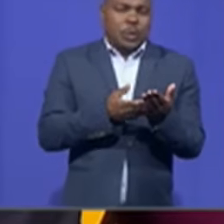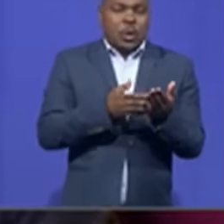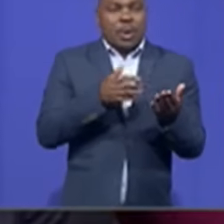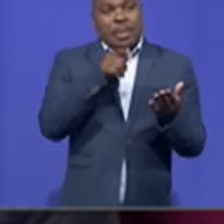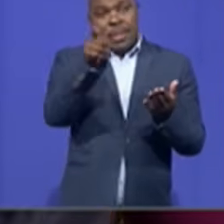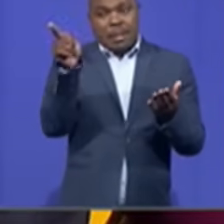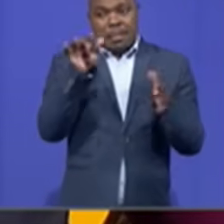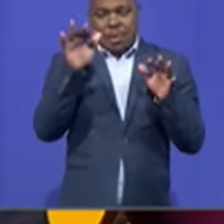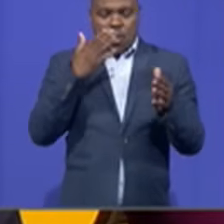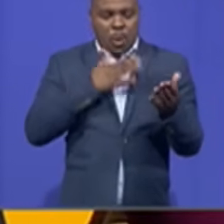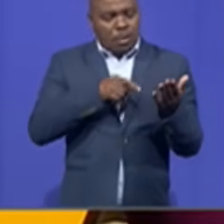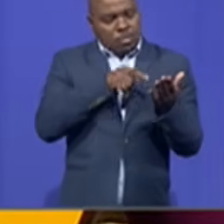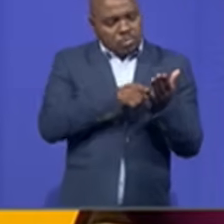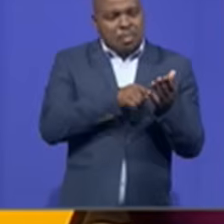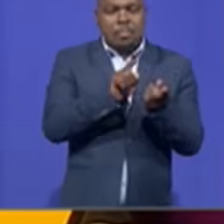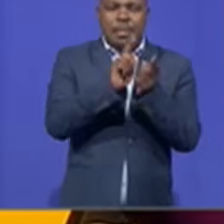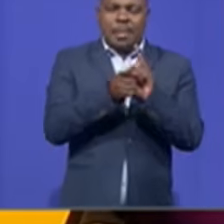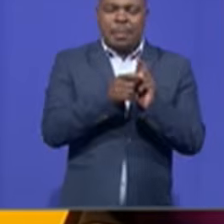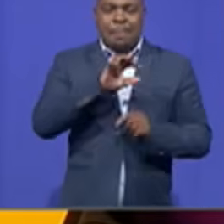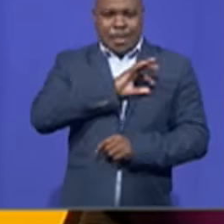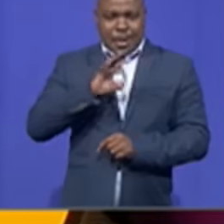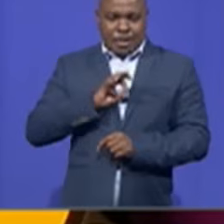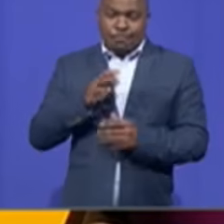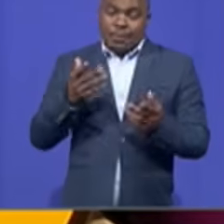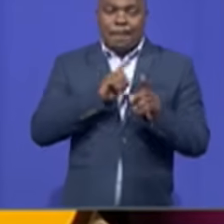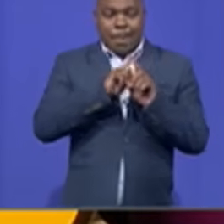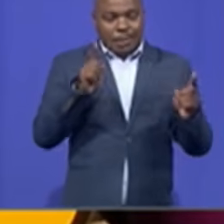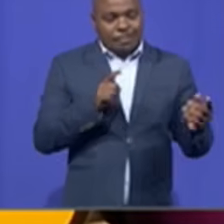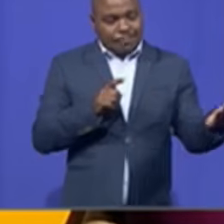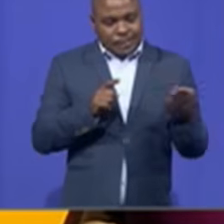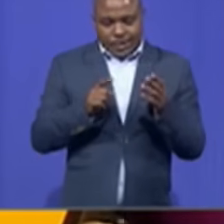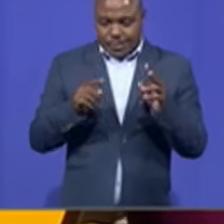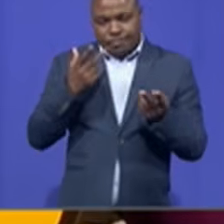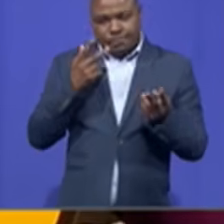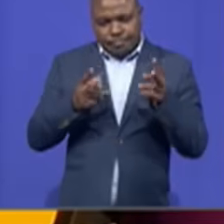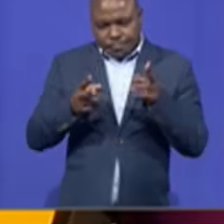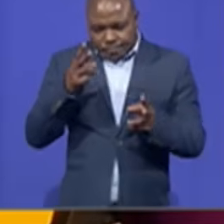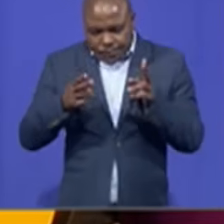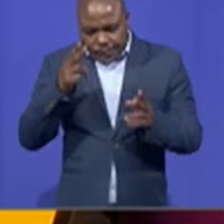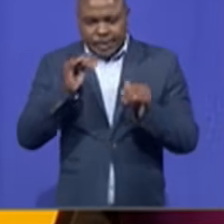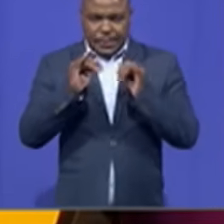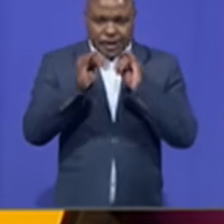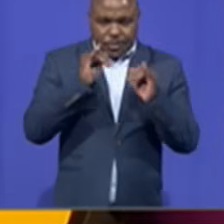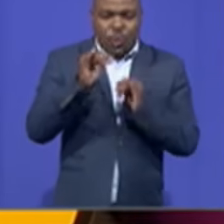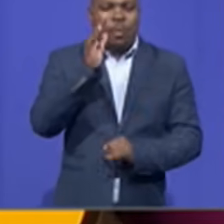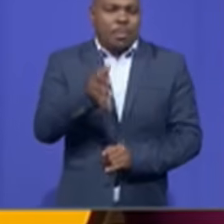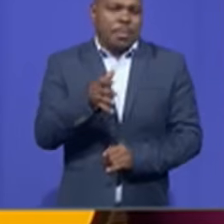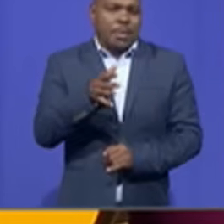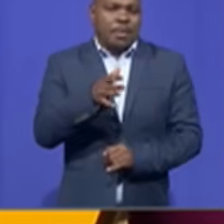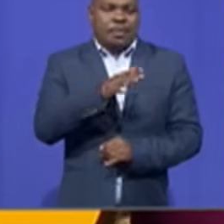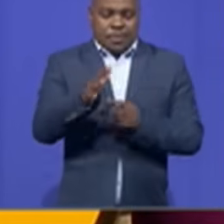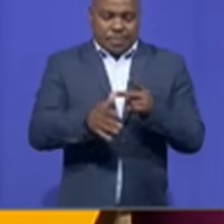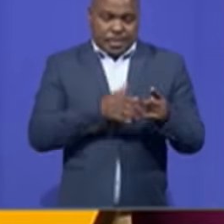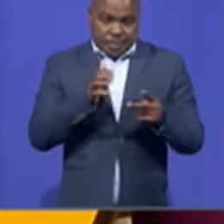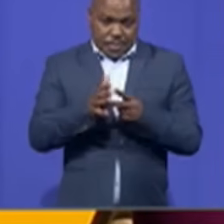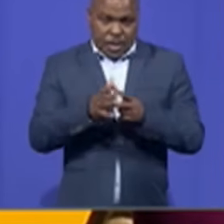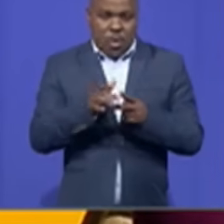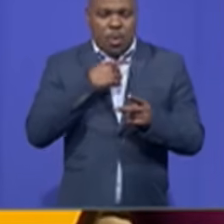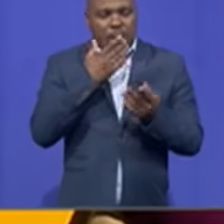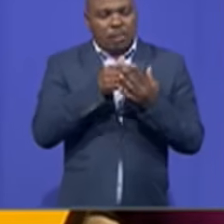should become the mayor and so on. They will be subjected to the shortlisting process and interviews, and another end we